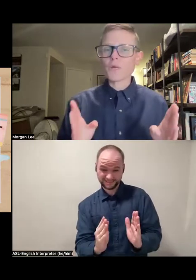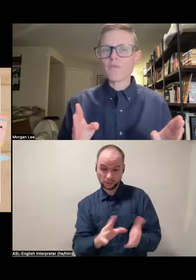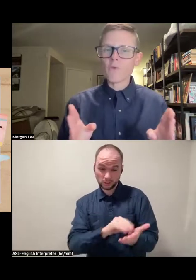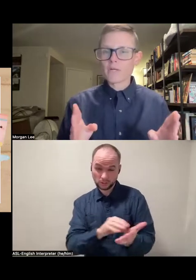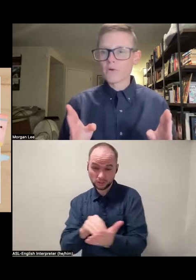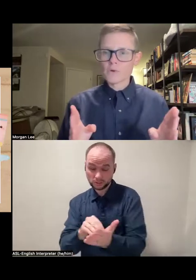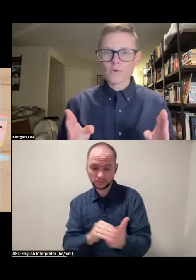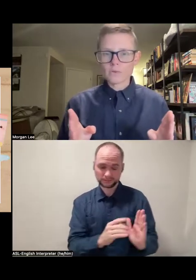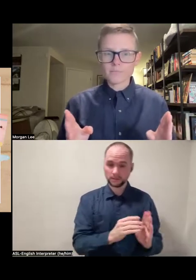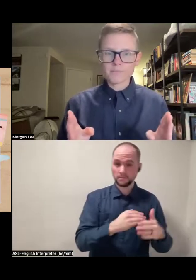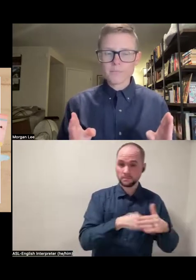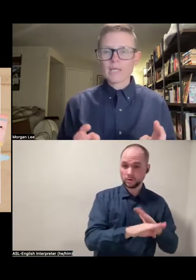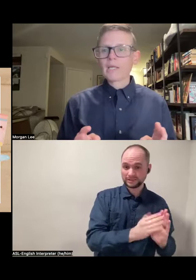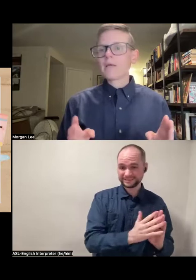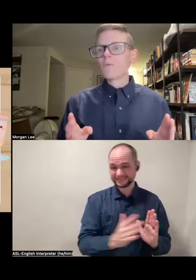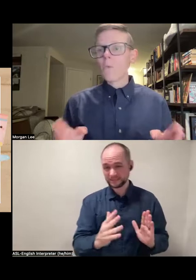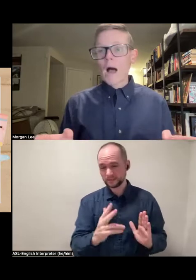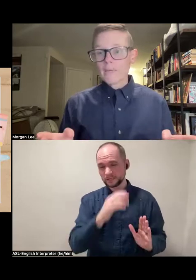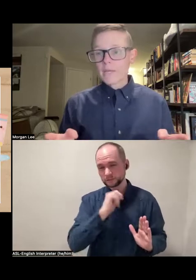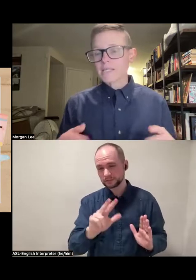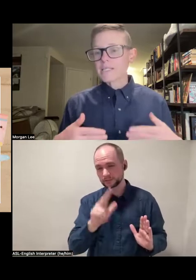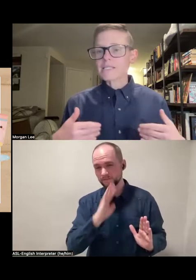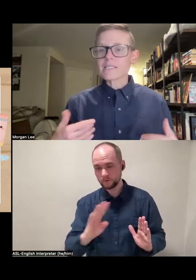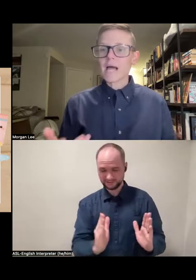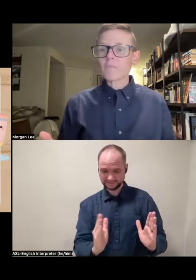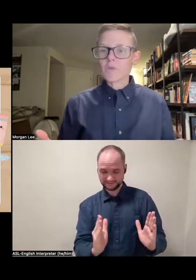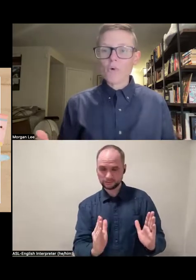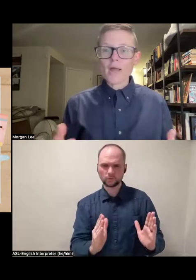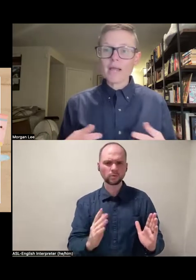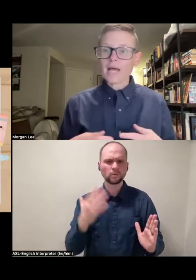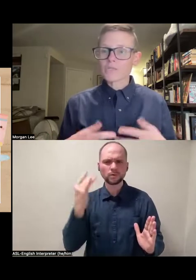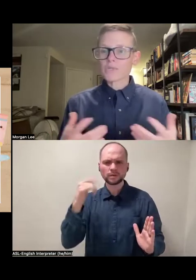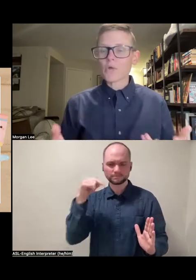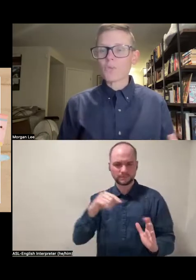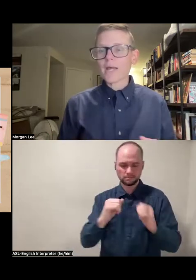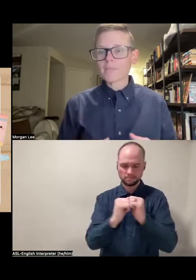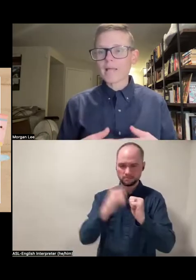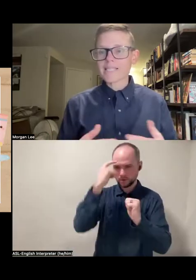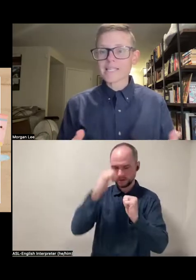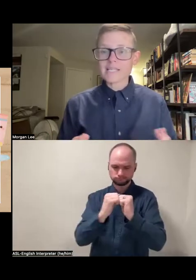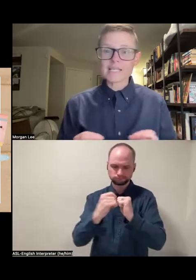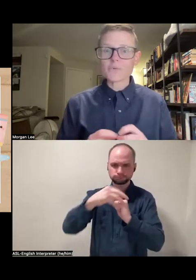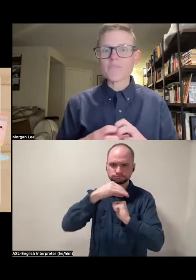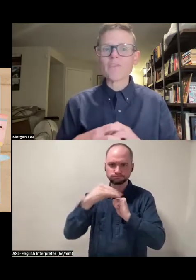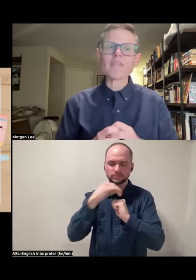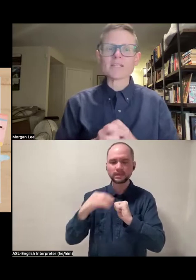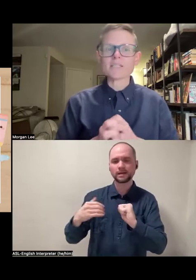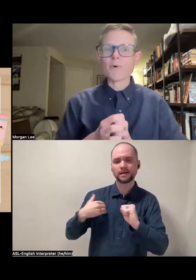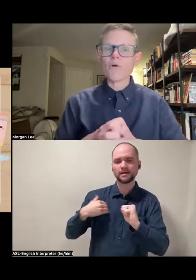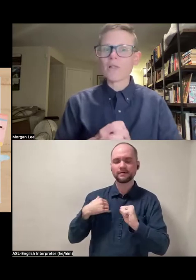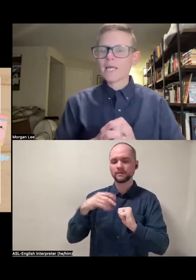to 3 to 4 years old. Why? Because this is a time when the brain has what's called brain plasticity. So it's